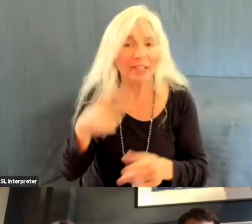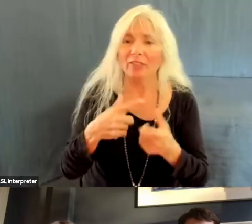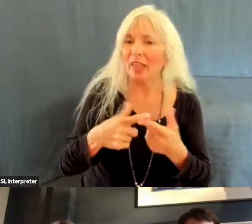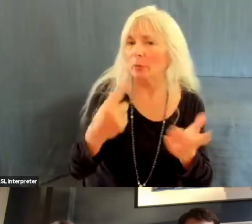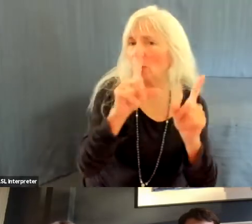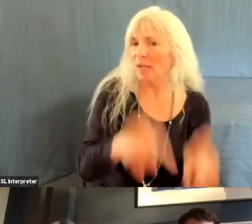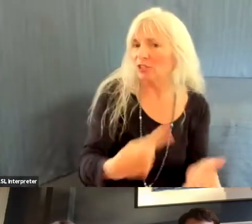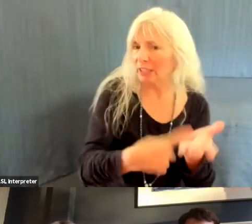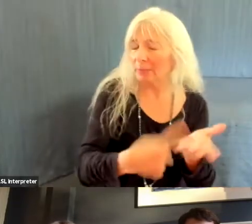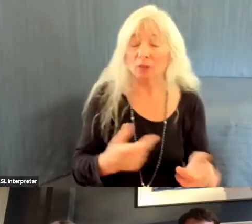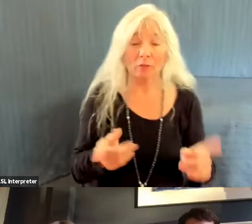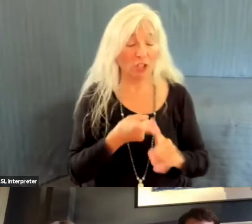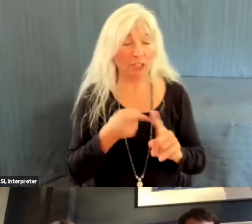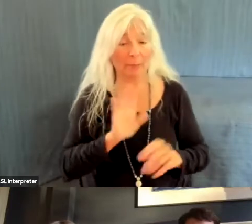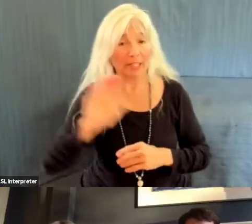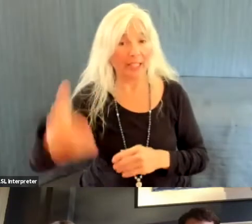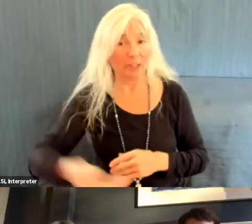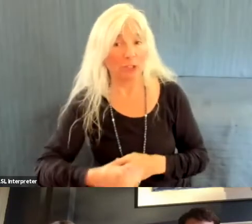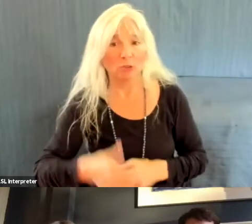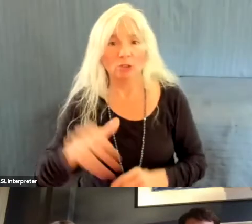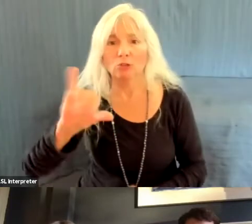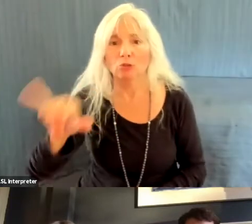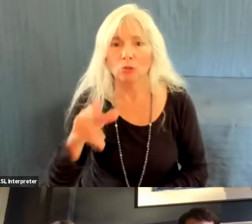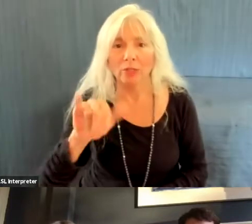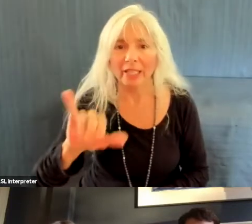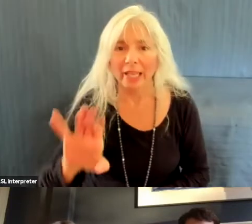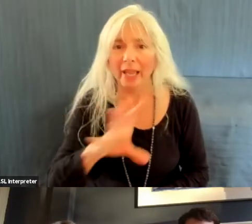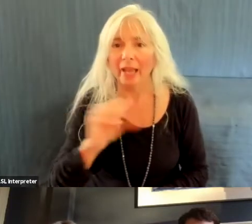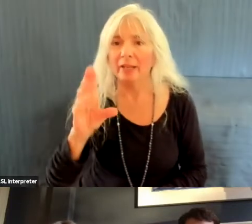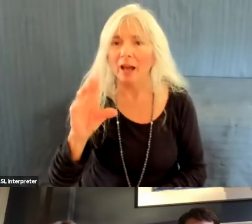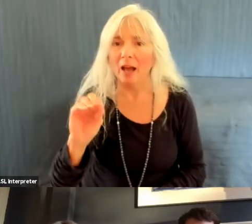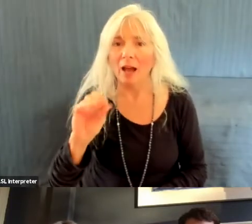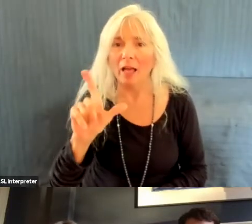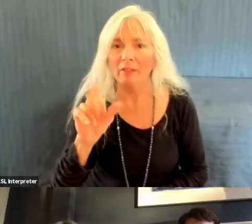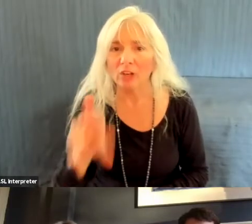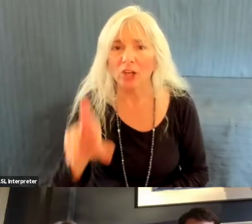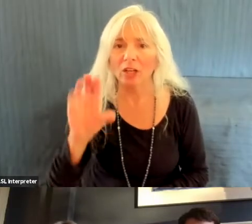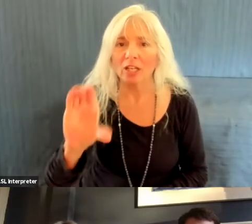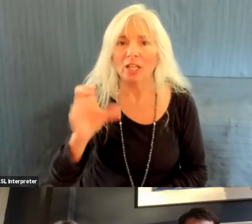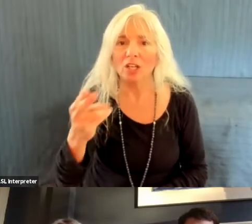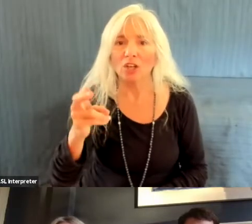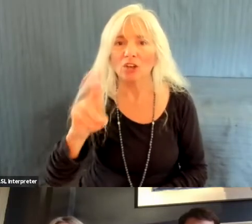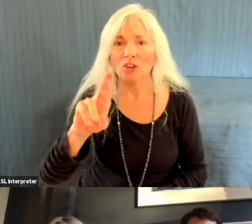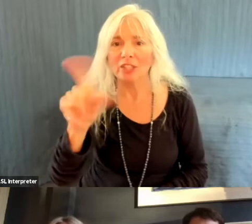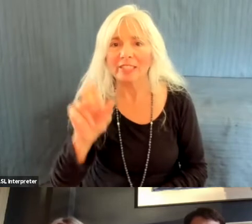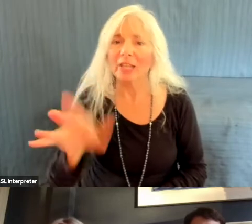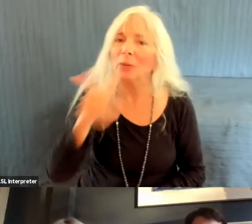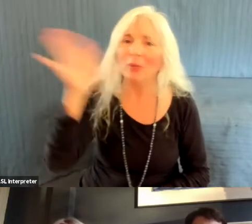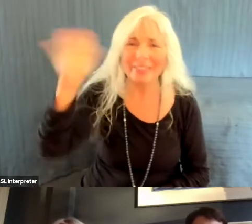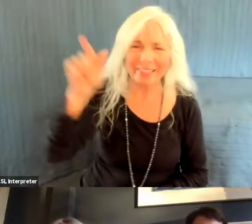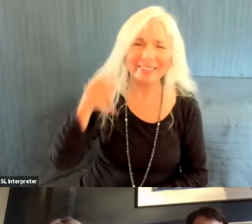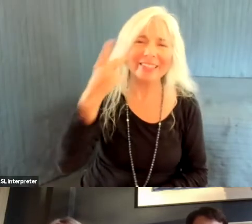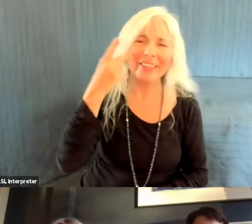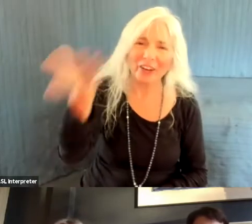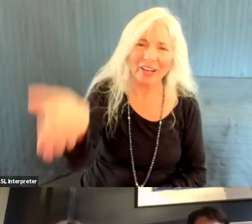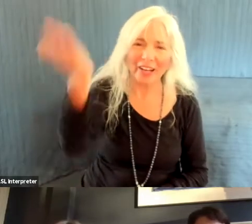I am going to introduce Julie and Oliver Krisen. So you could just wave at us and say hello.